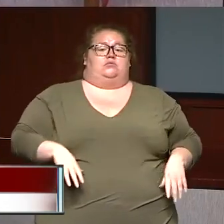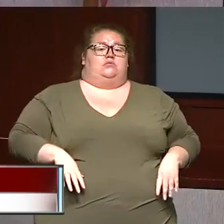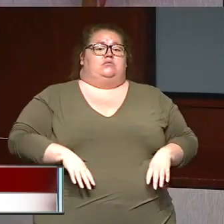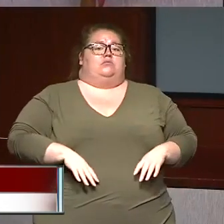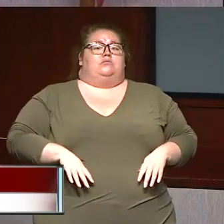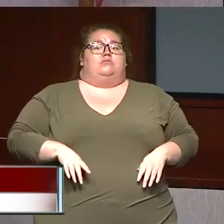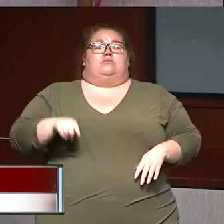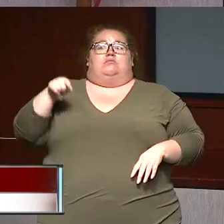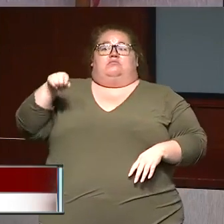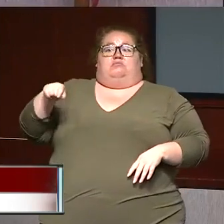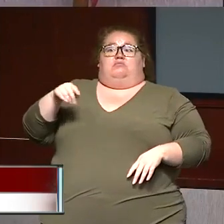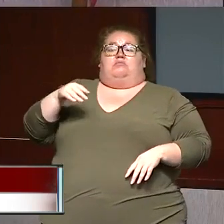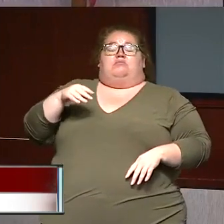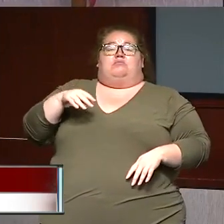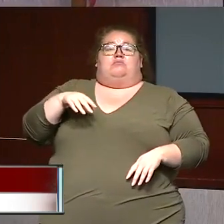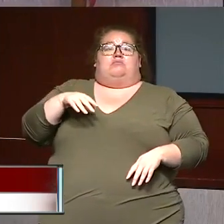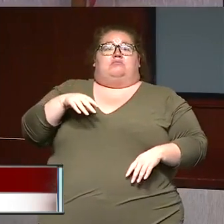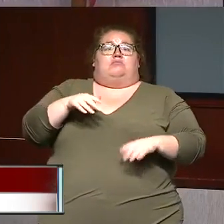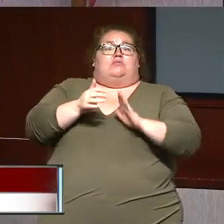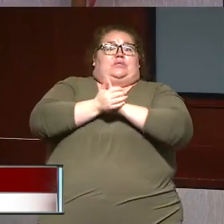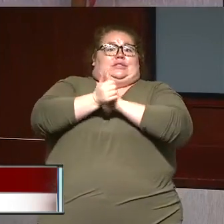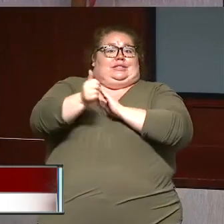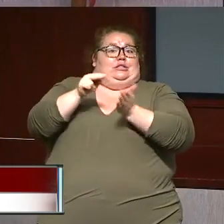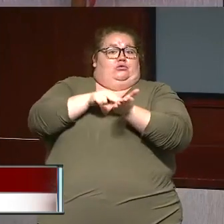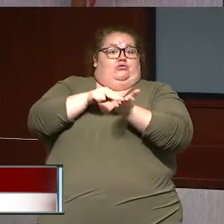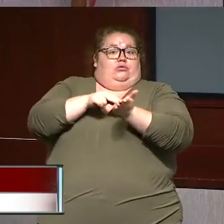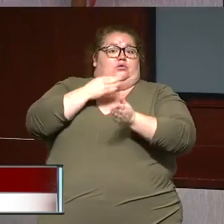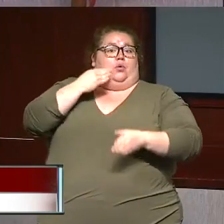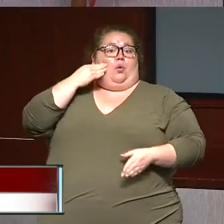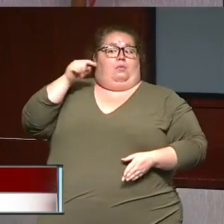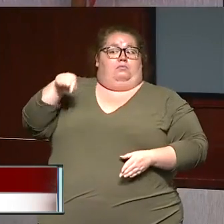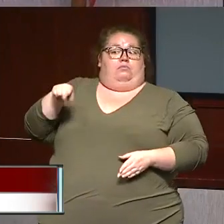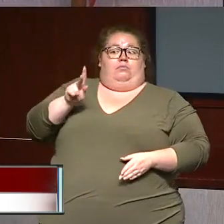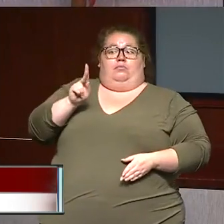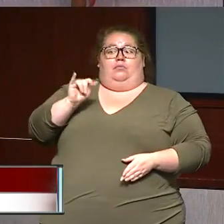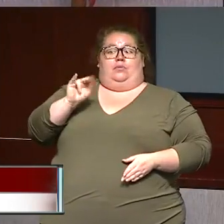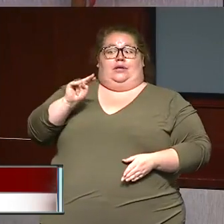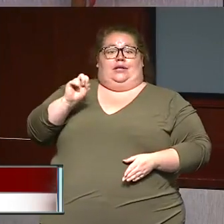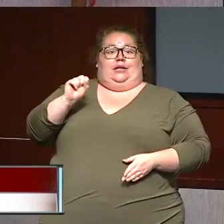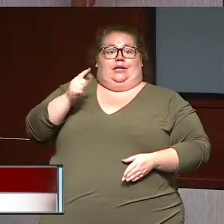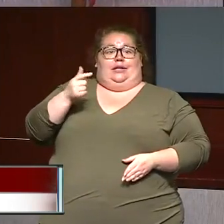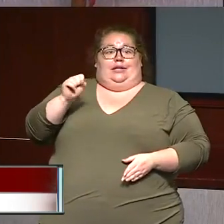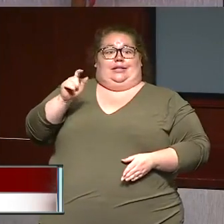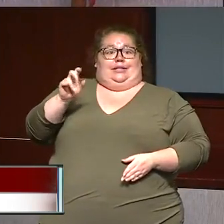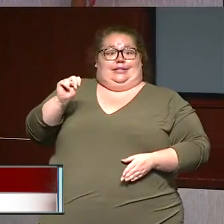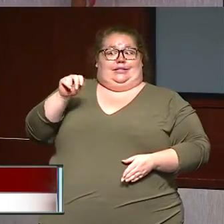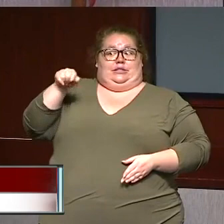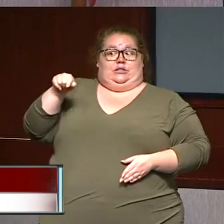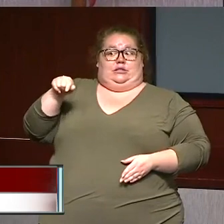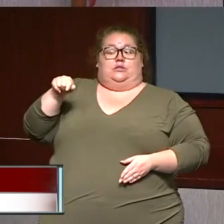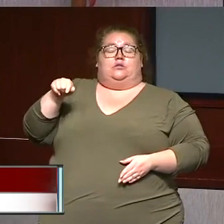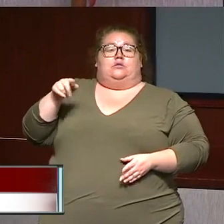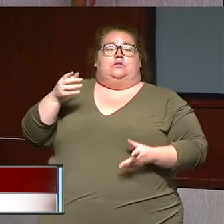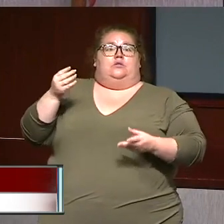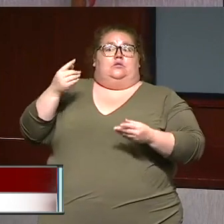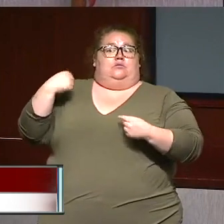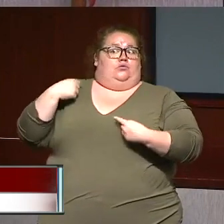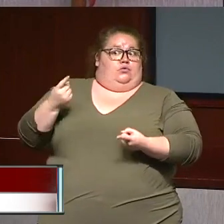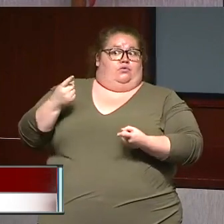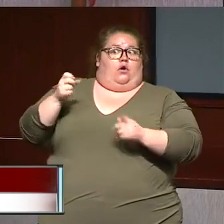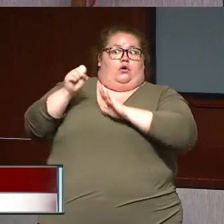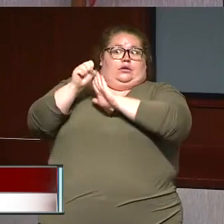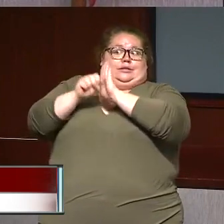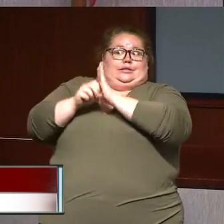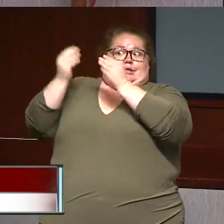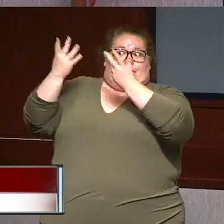Kingston healthcare facility, so I can provide you some updated information. The state has reported to us as of yesterday, there